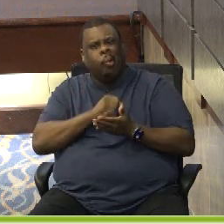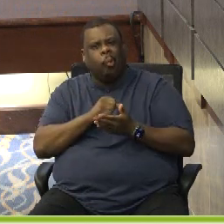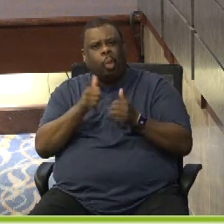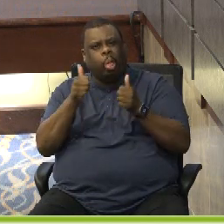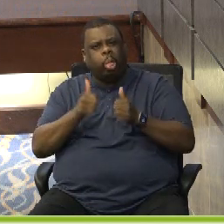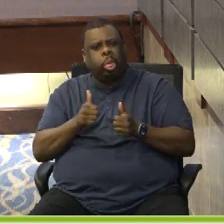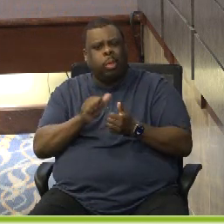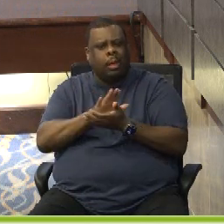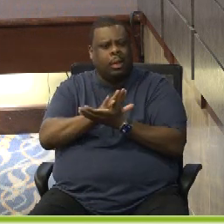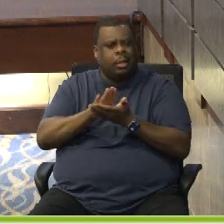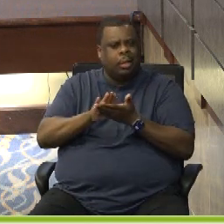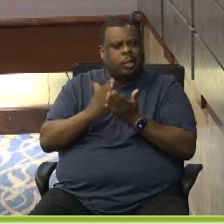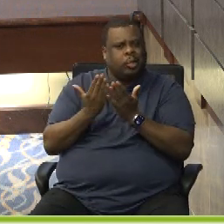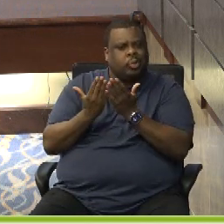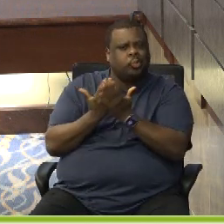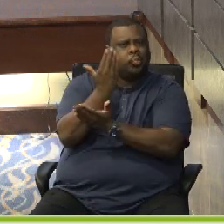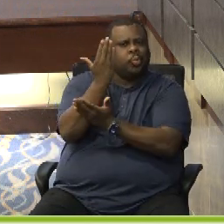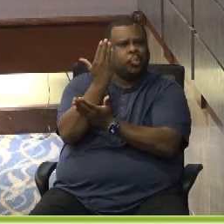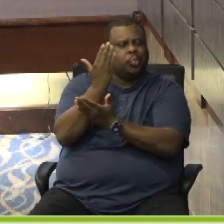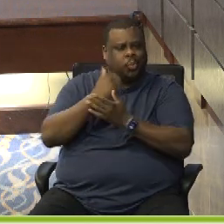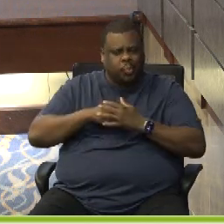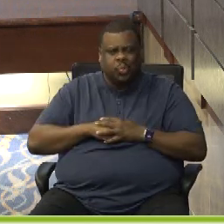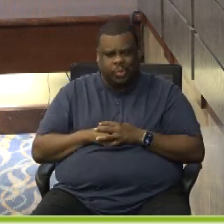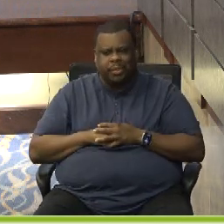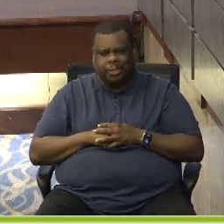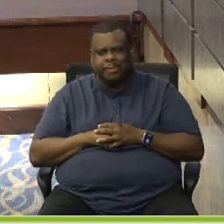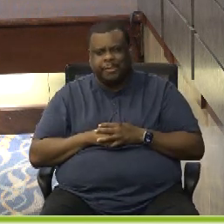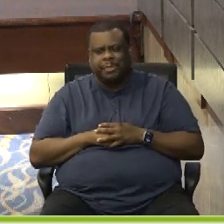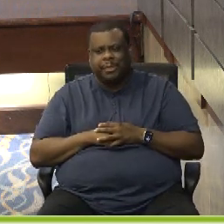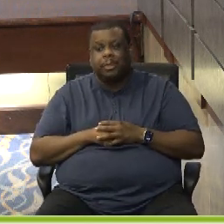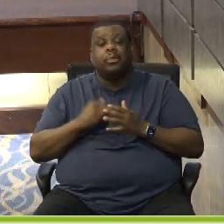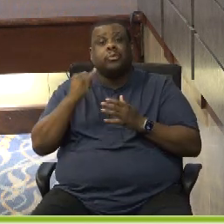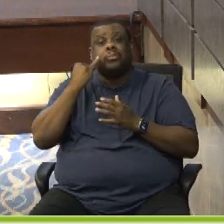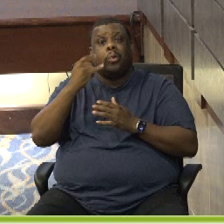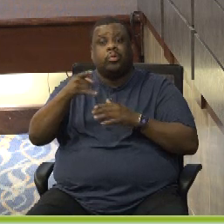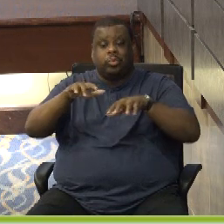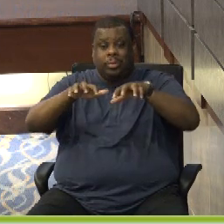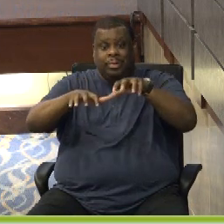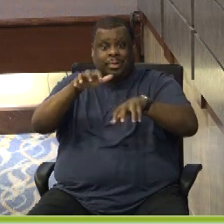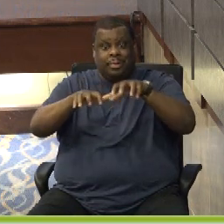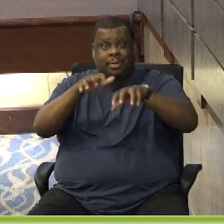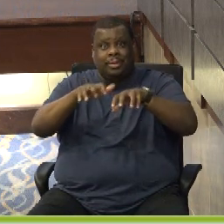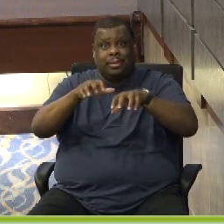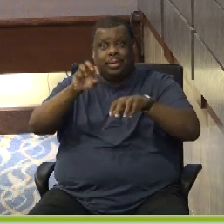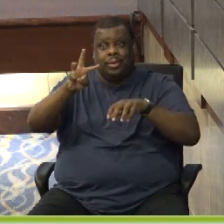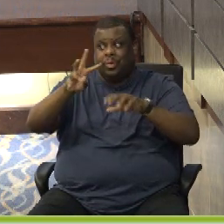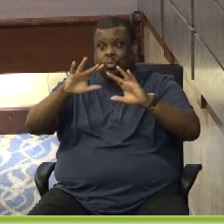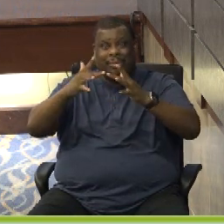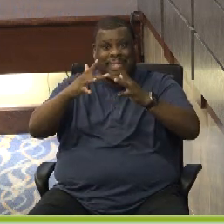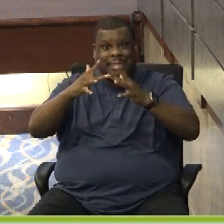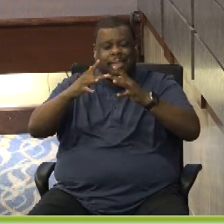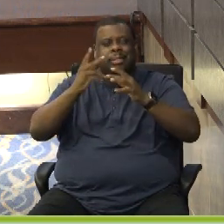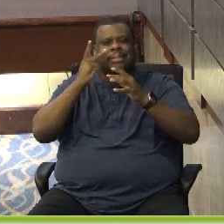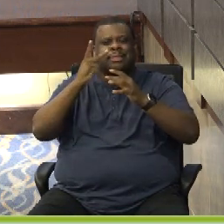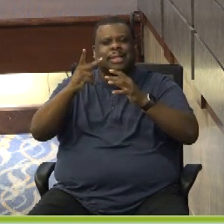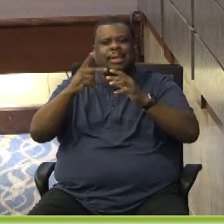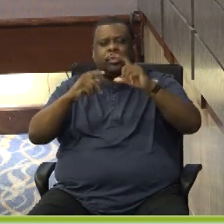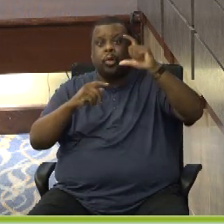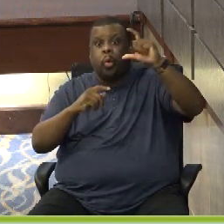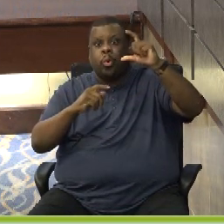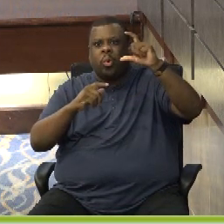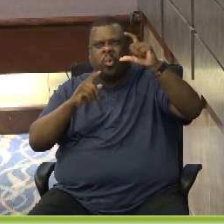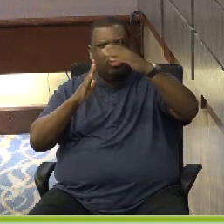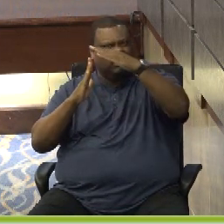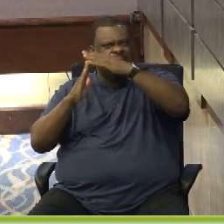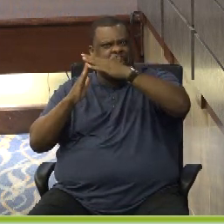In terms of how some of this gets used, if you're looking at the website, you might see the logo up top, but a city seal at the bottom for the